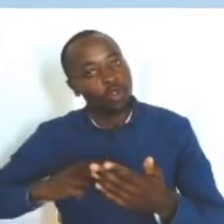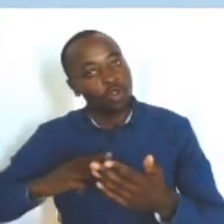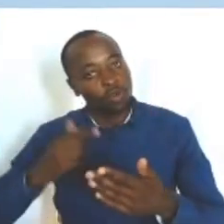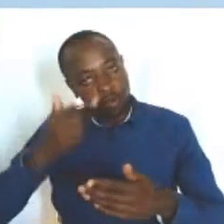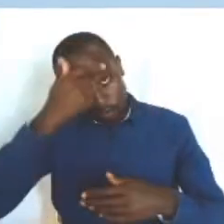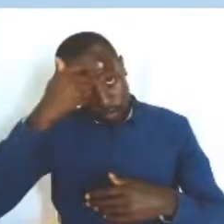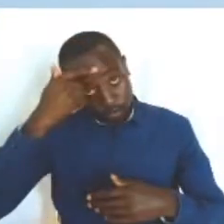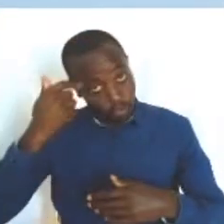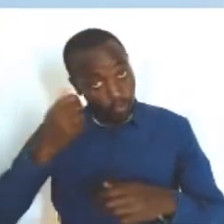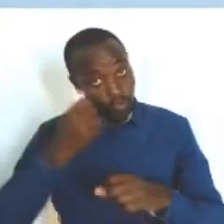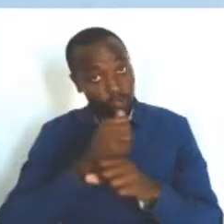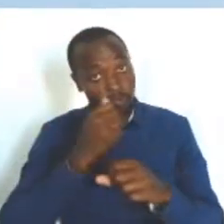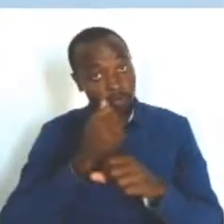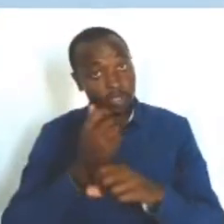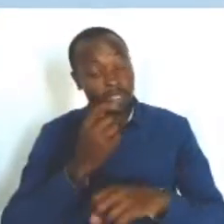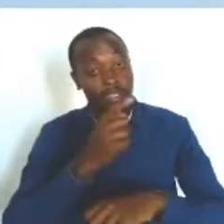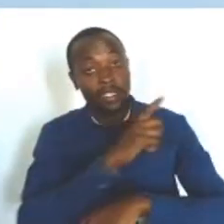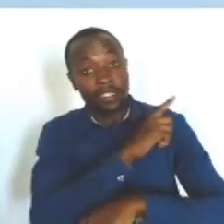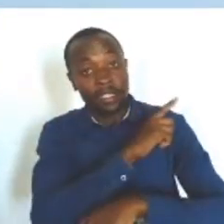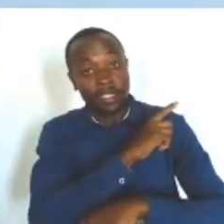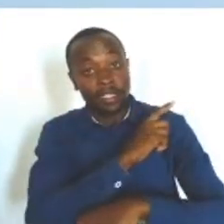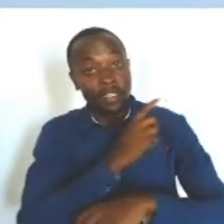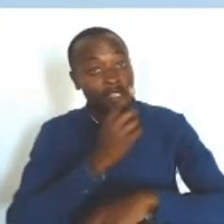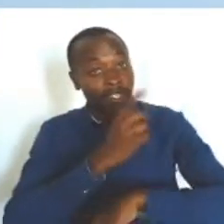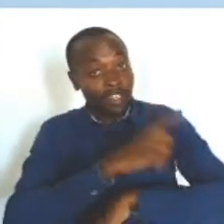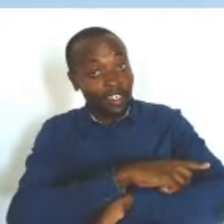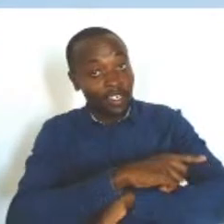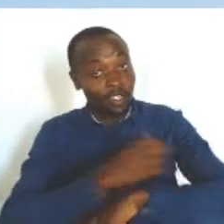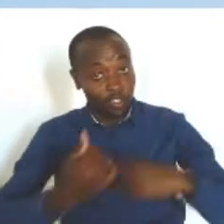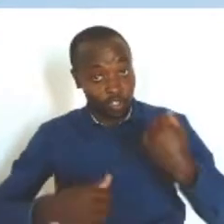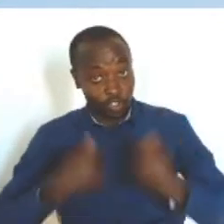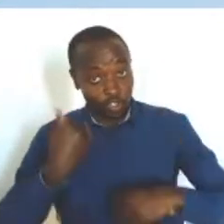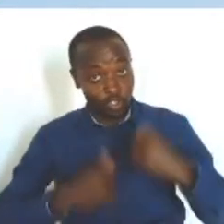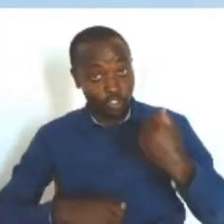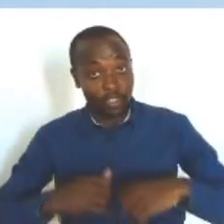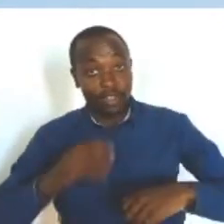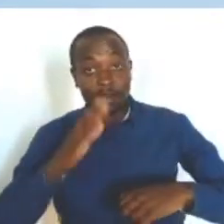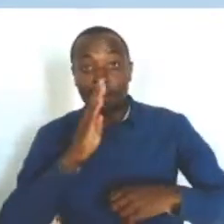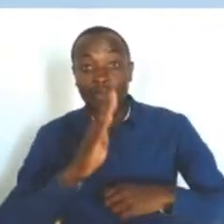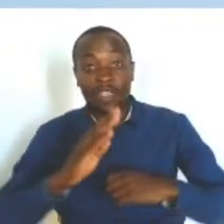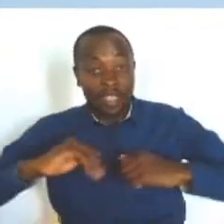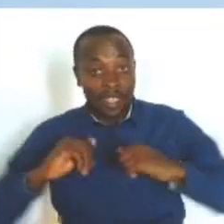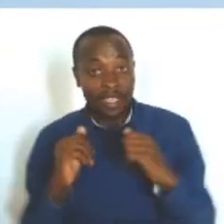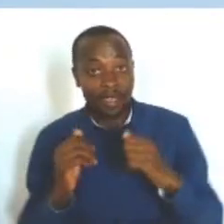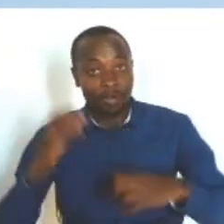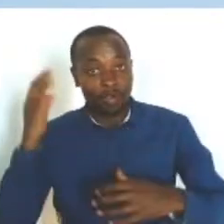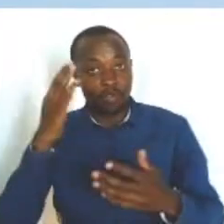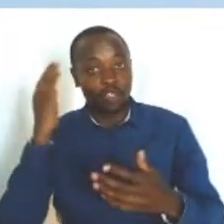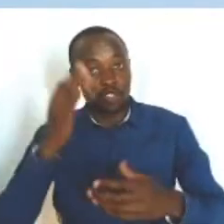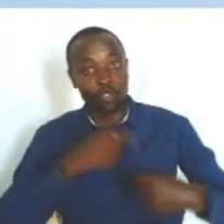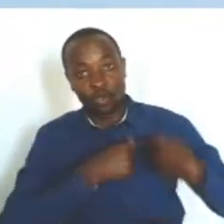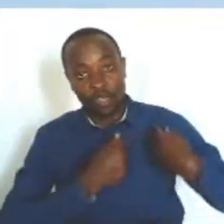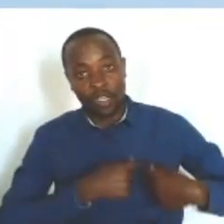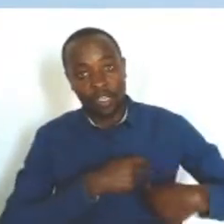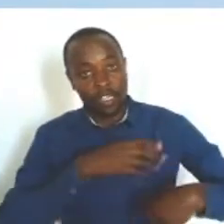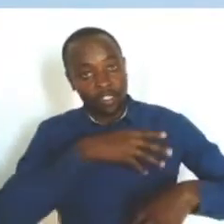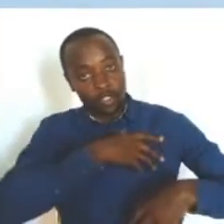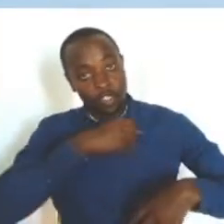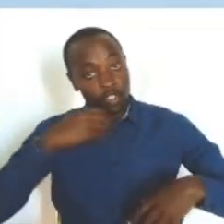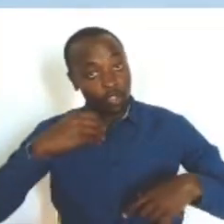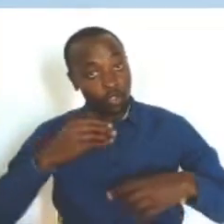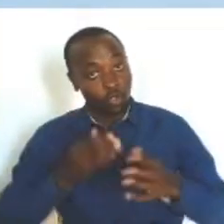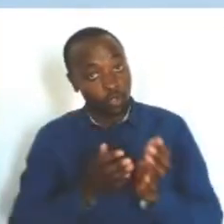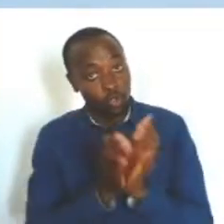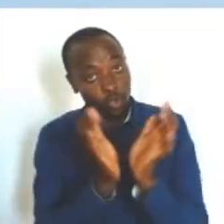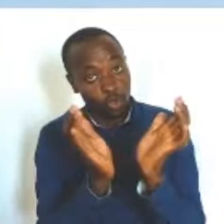have made this day that we may rejoice in you and be glad. You minister unto our hearts, our mind, and our souls, and open